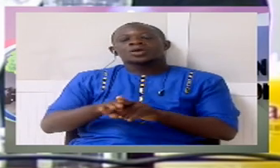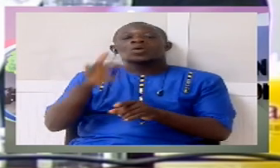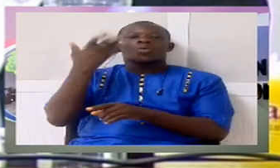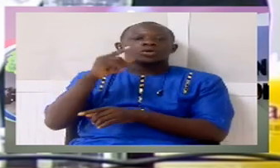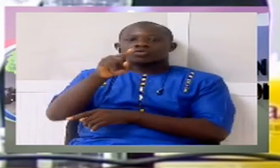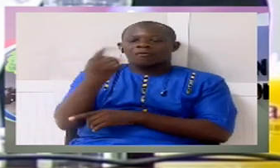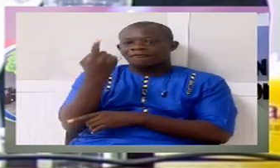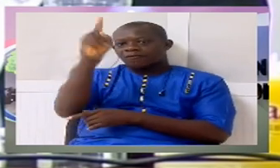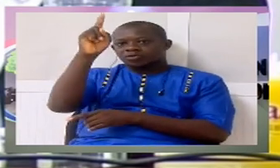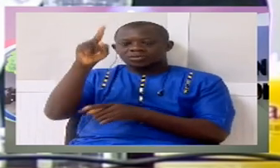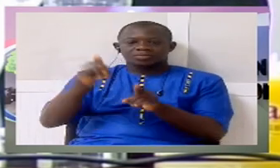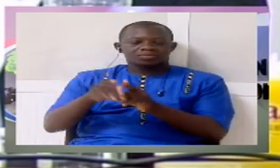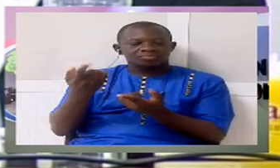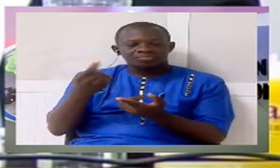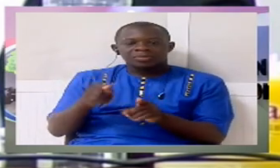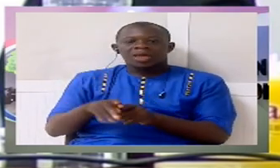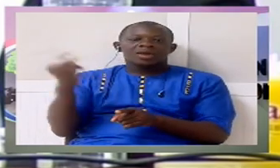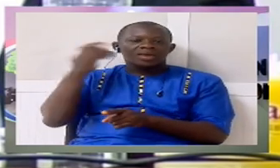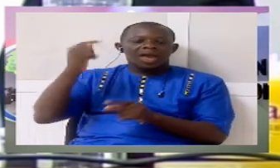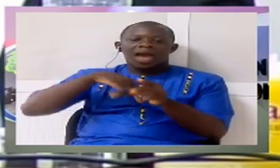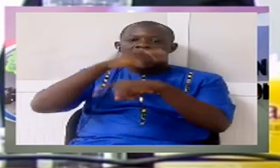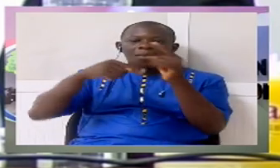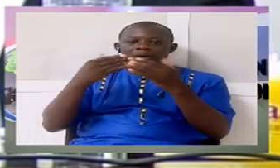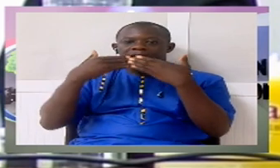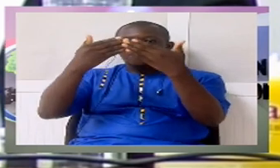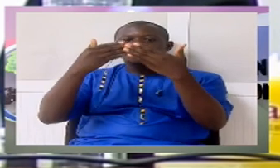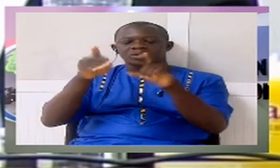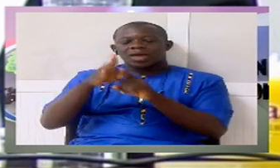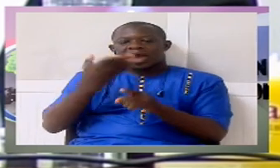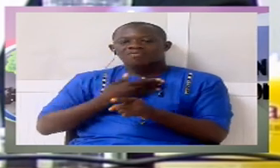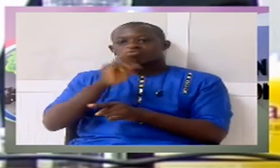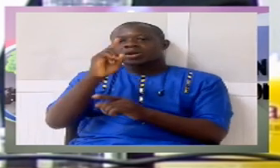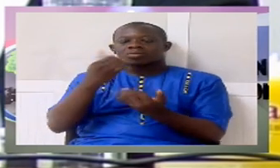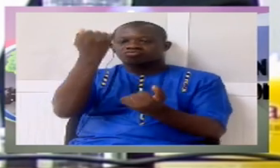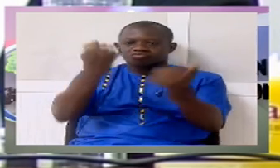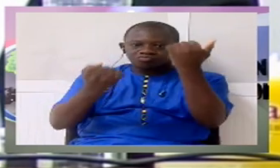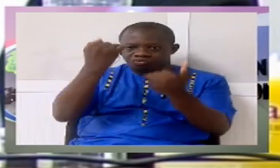first had the information that there is this vehicle